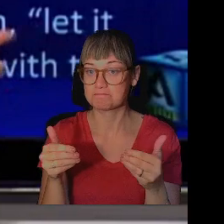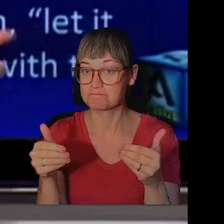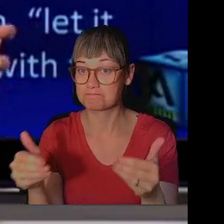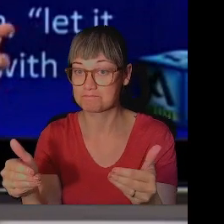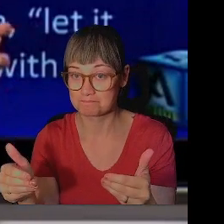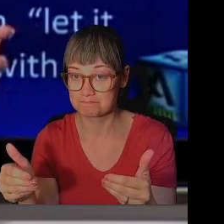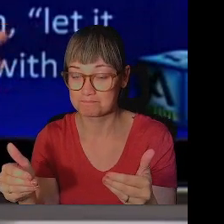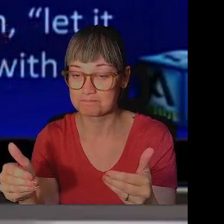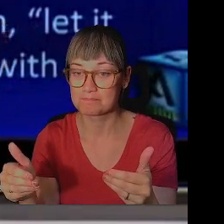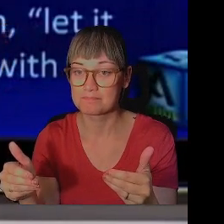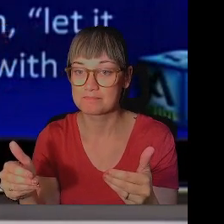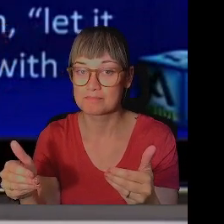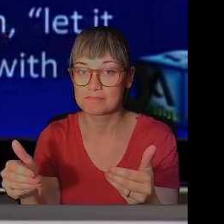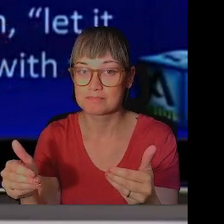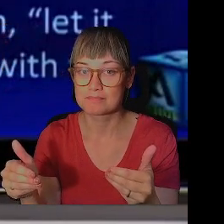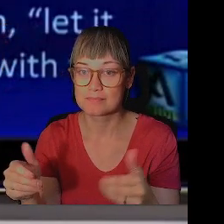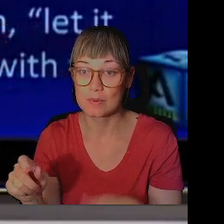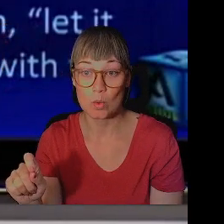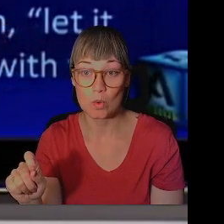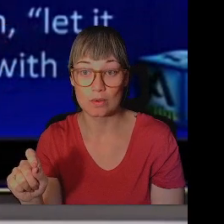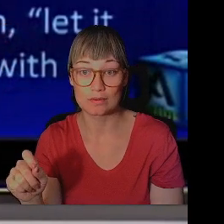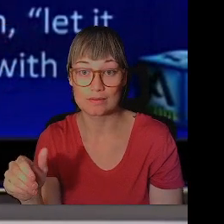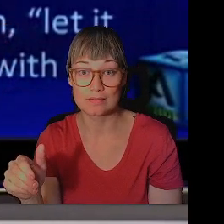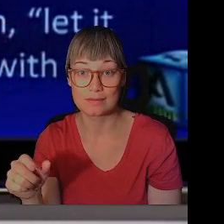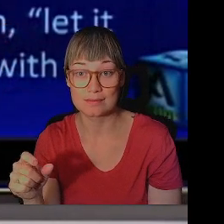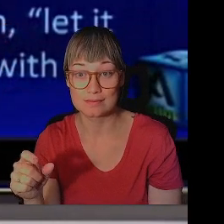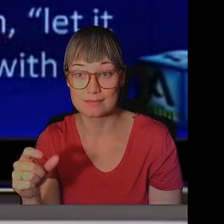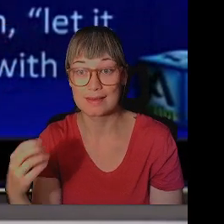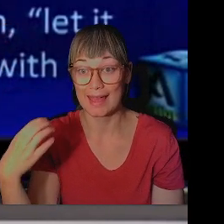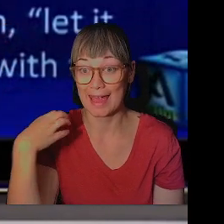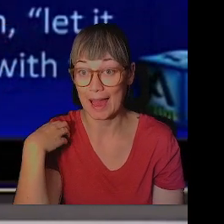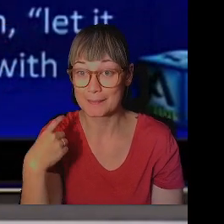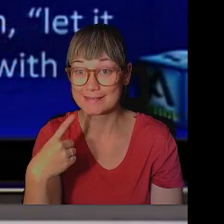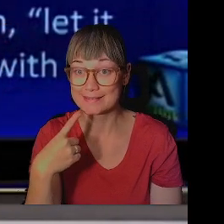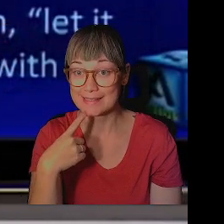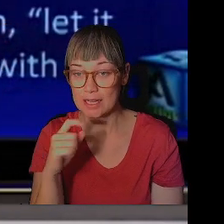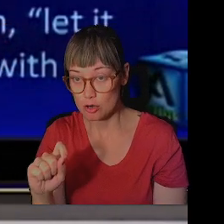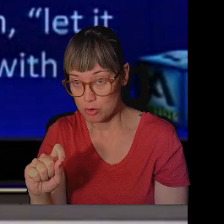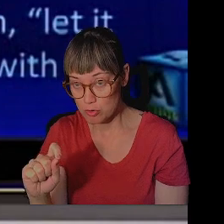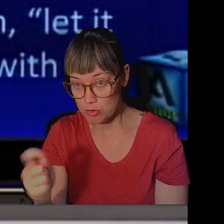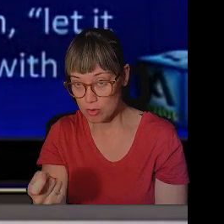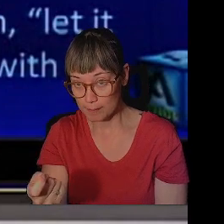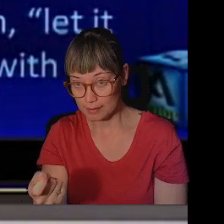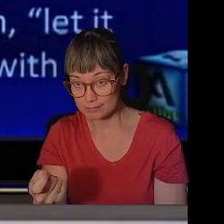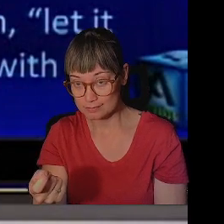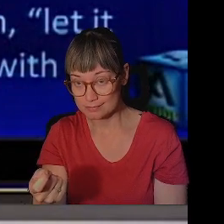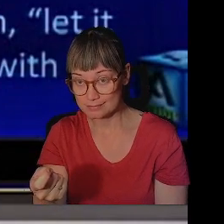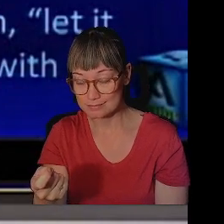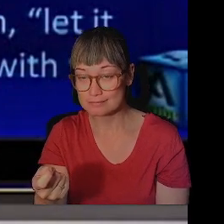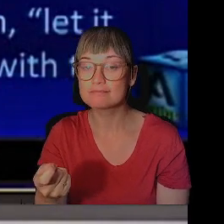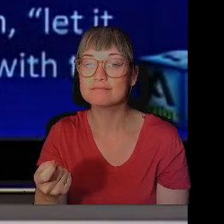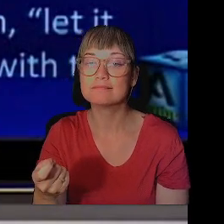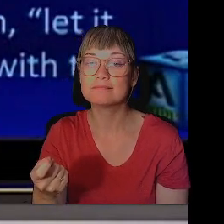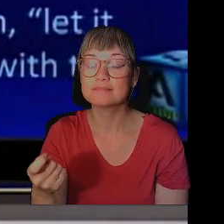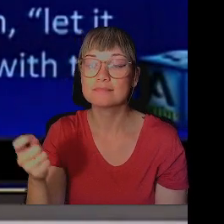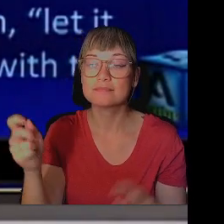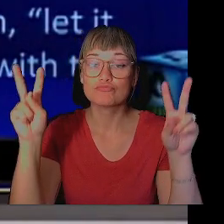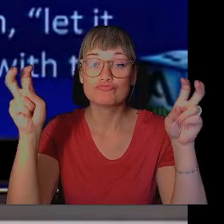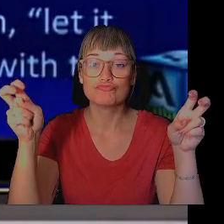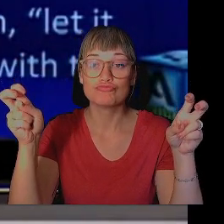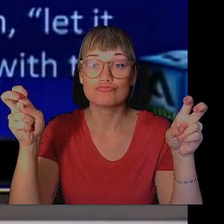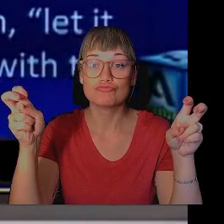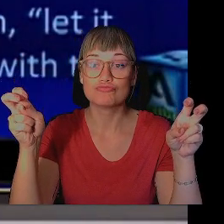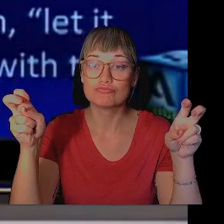here. Of course, a comma there after we have our speaker indication here. Let it be yourself, and then end